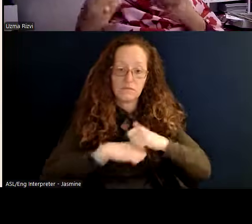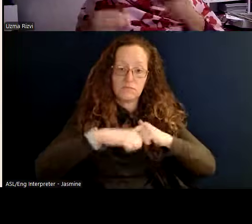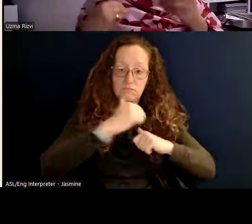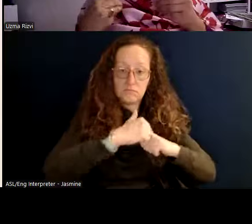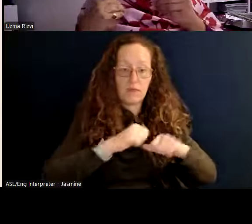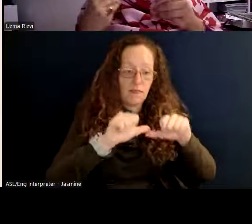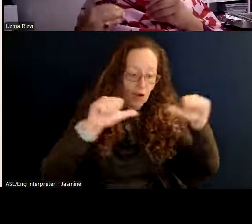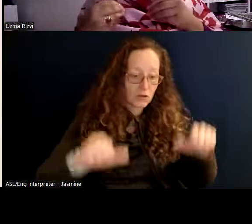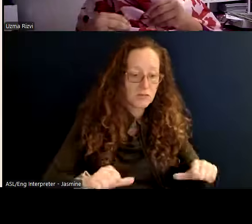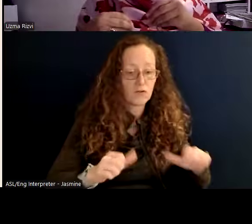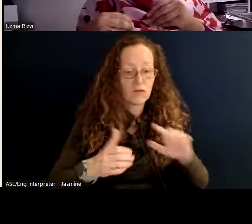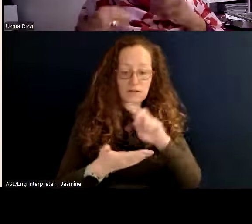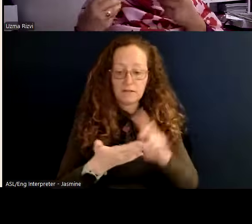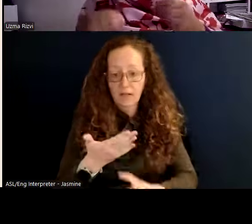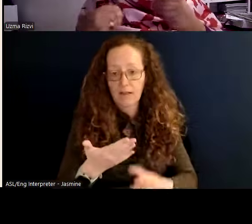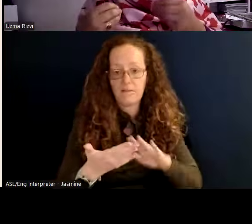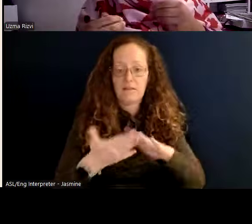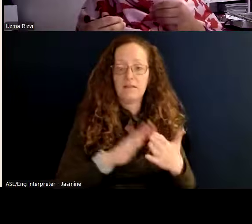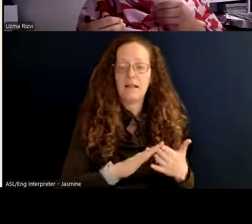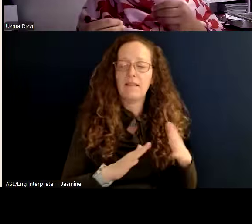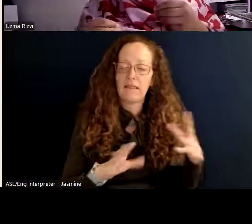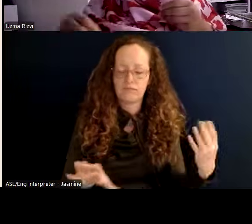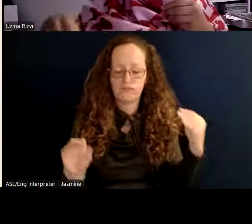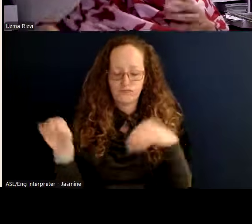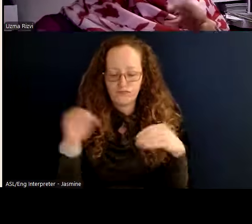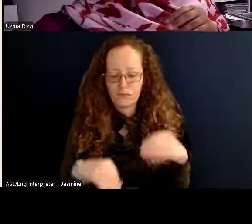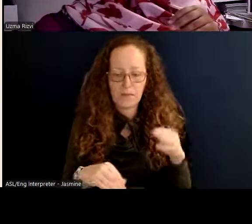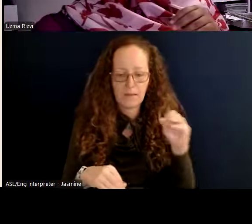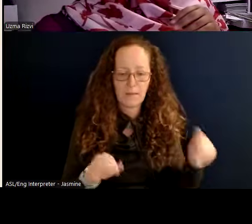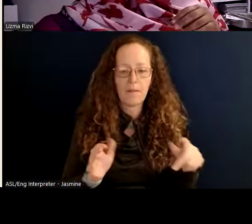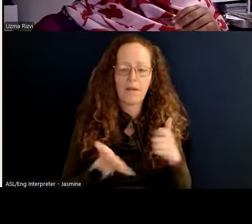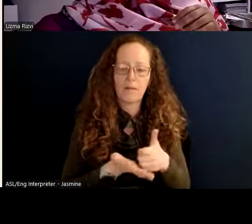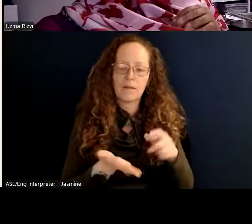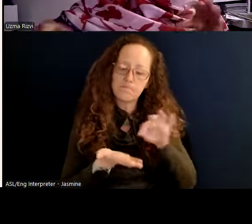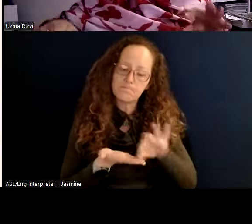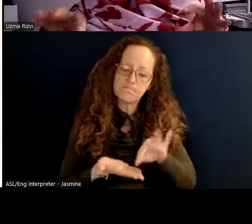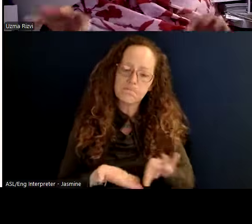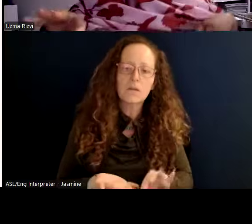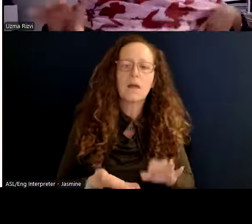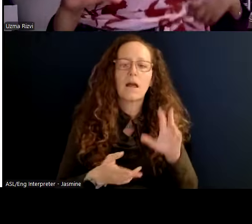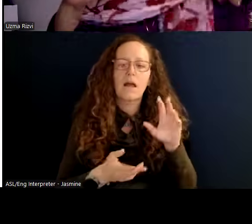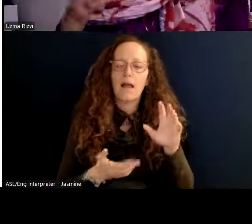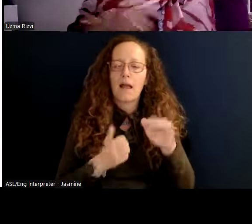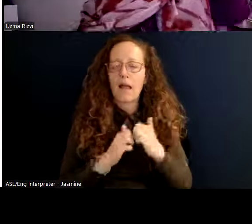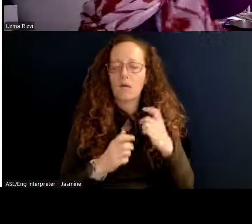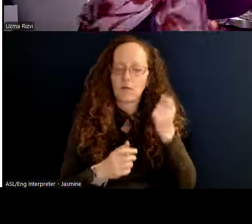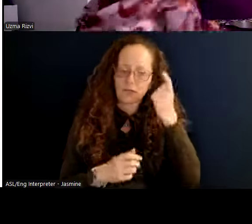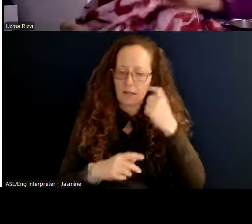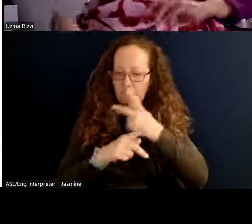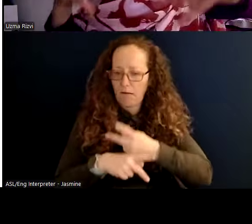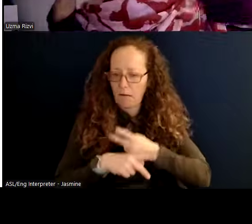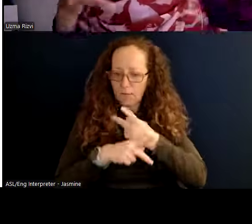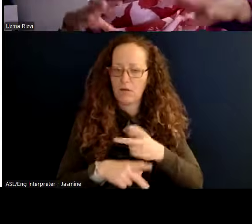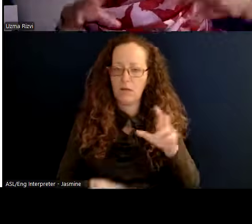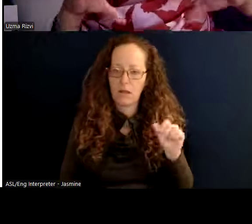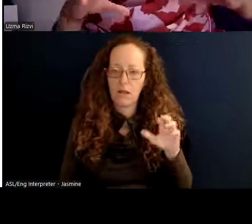that allows us to trace how care might be understood. So for the purposes of this study, as you know, we're looking at DKG. Now,